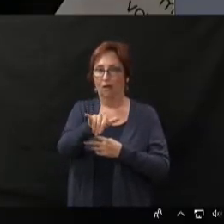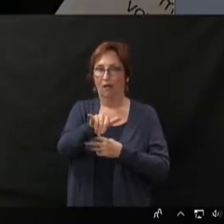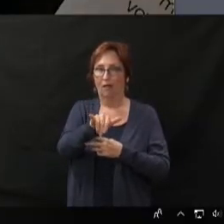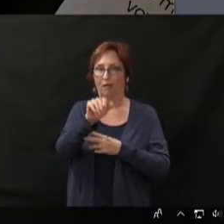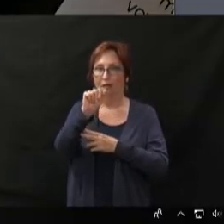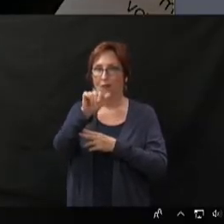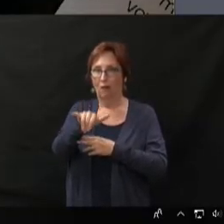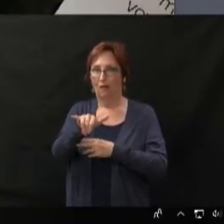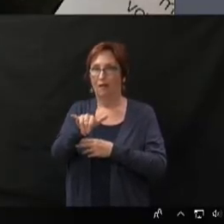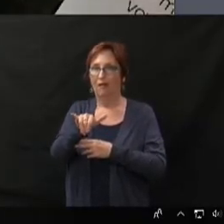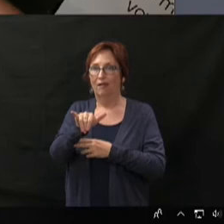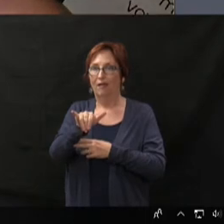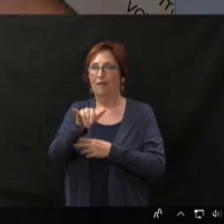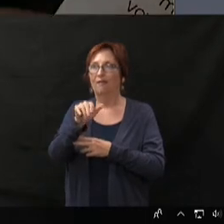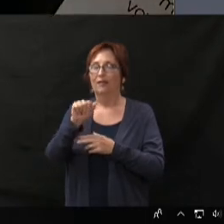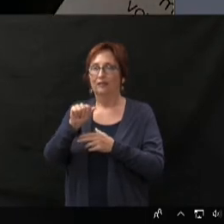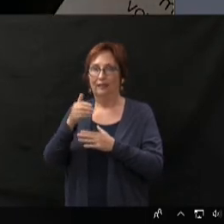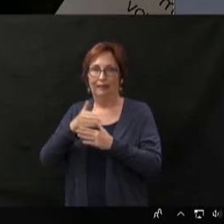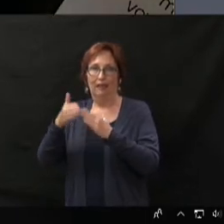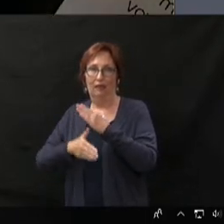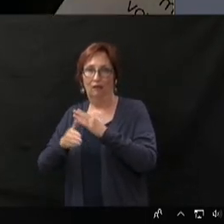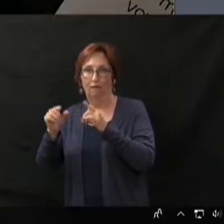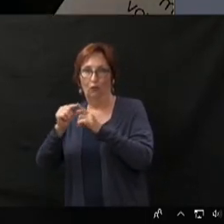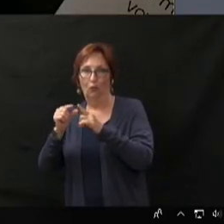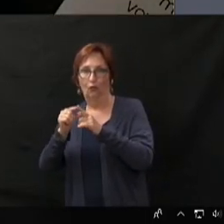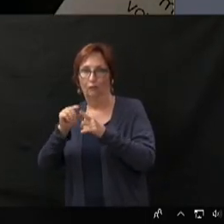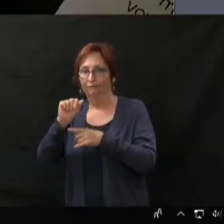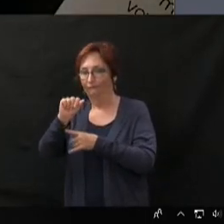be at the end of a word,